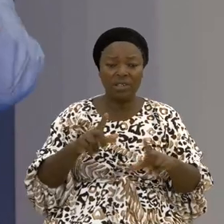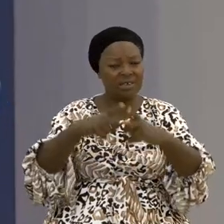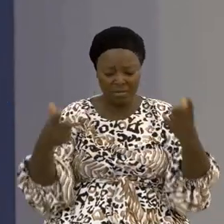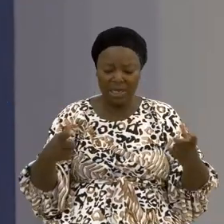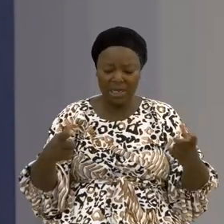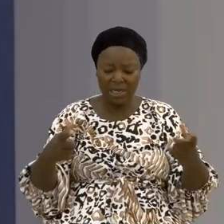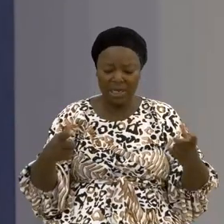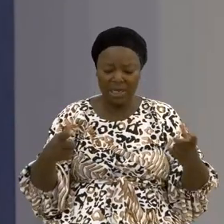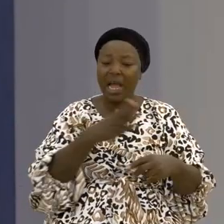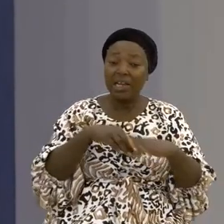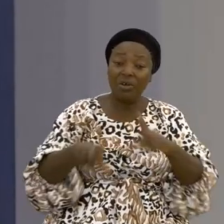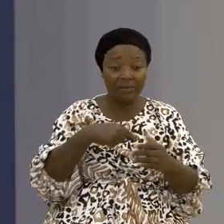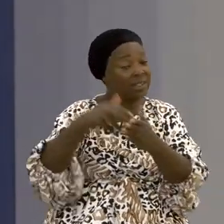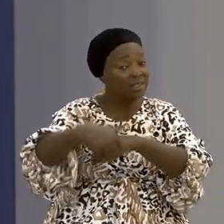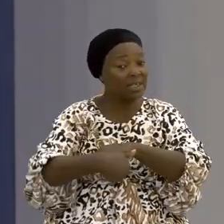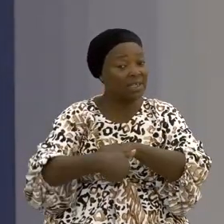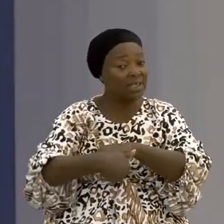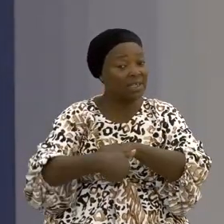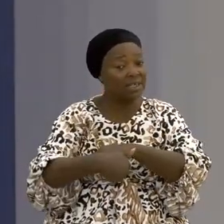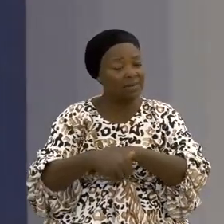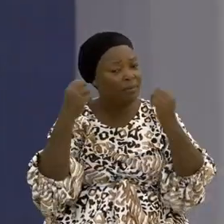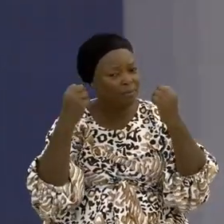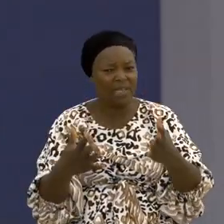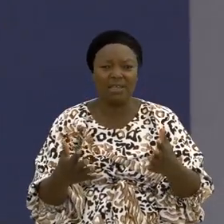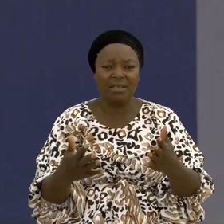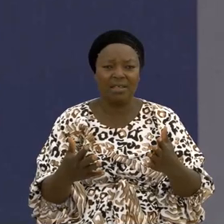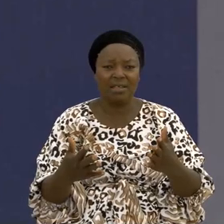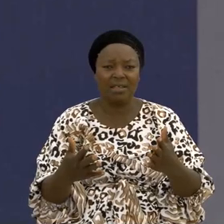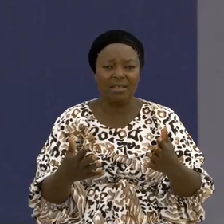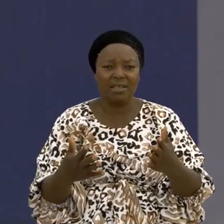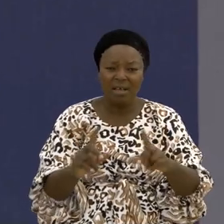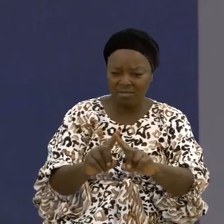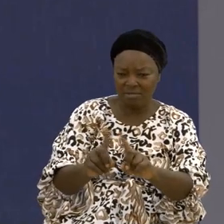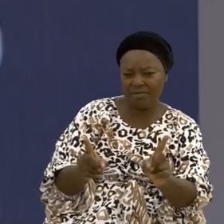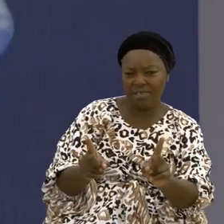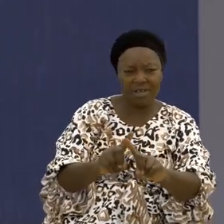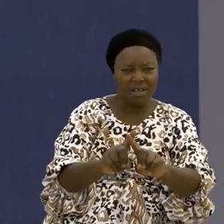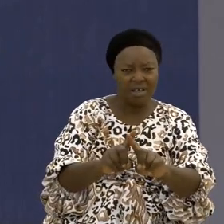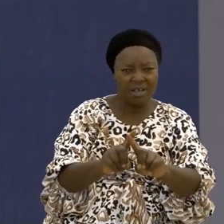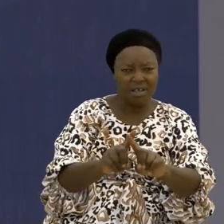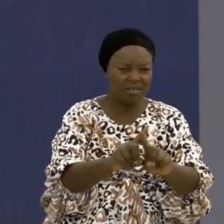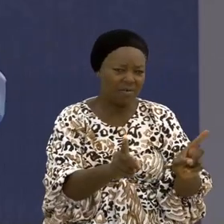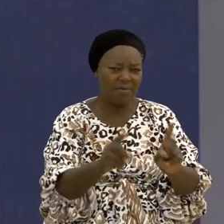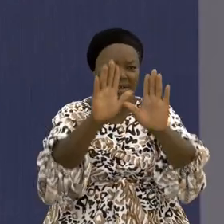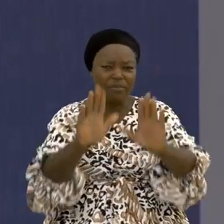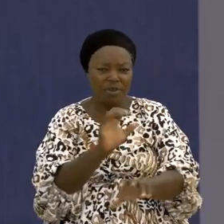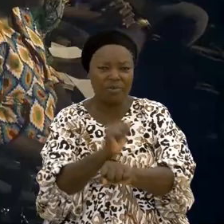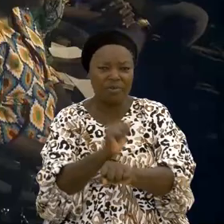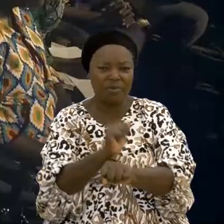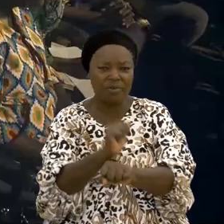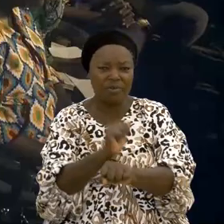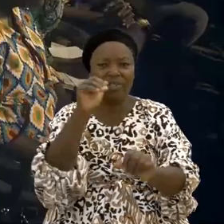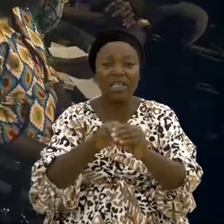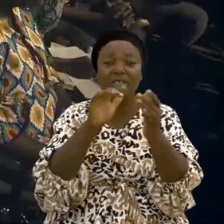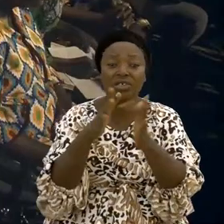And in your life tonight, many, varied, diverse miracles in